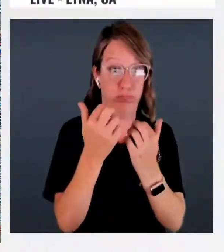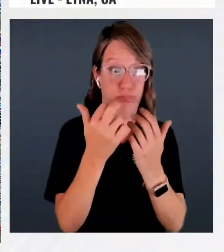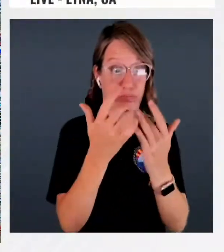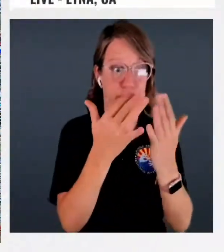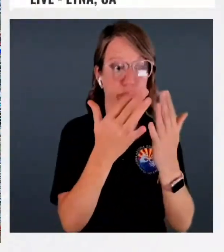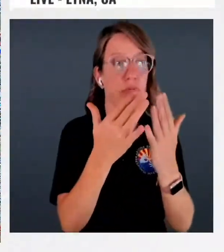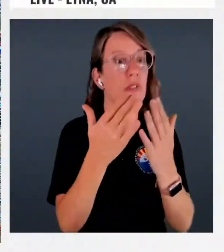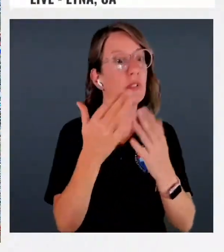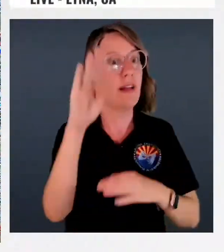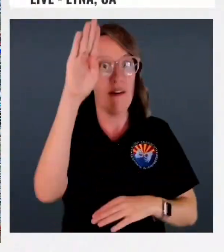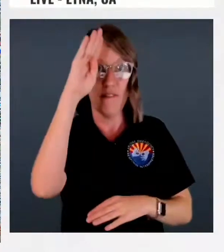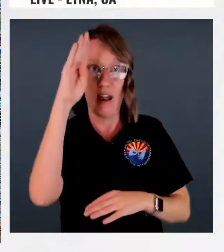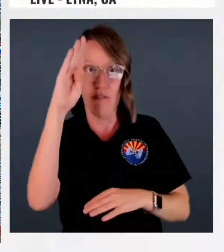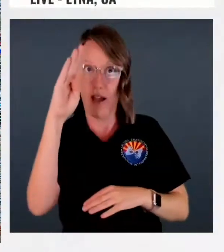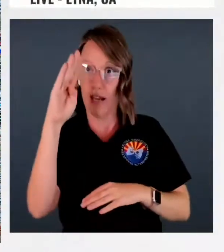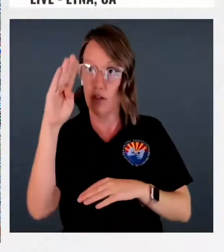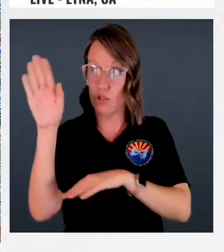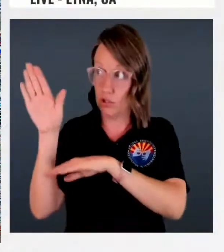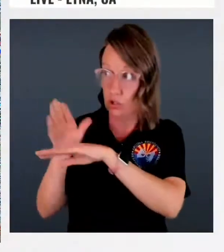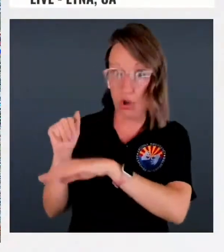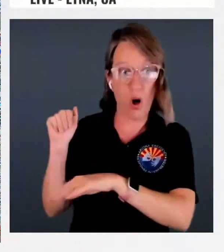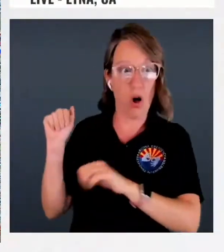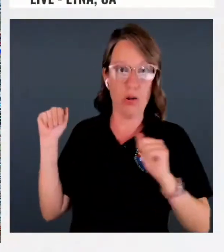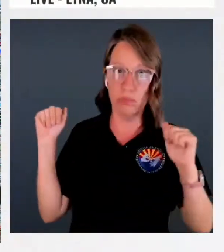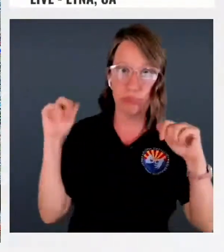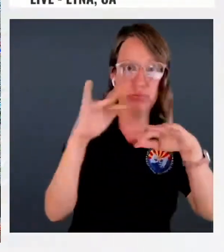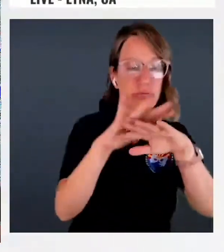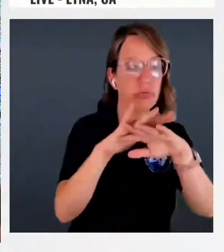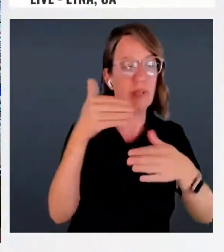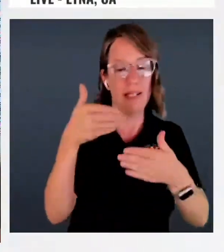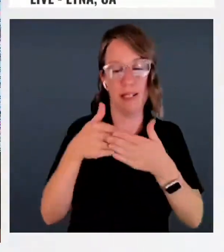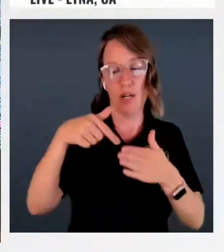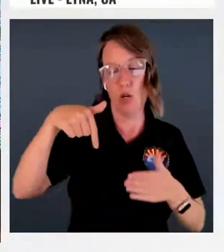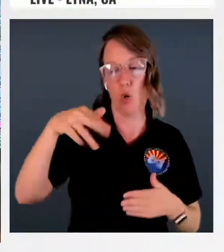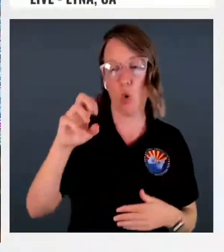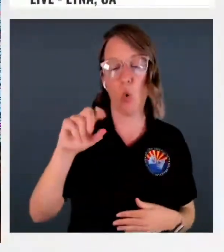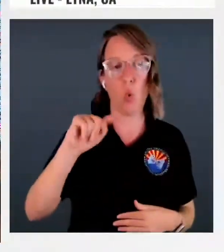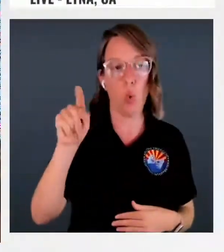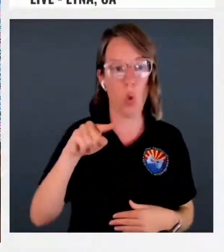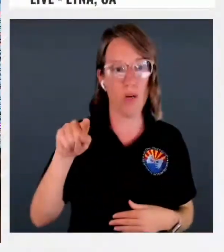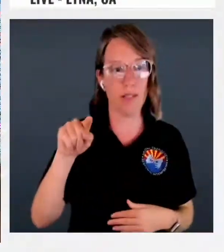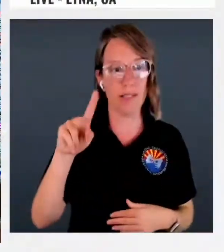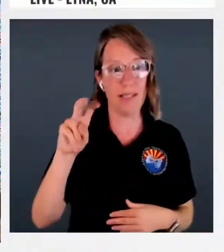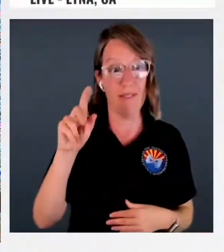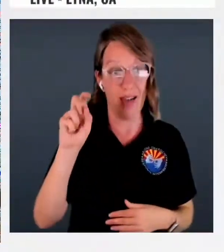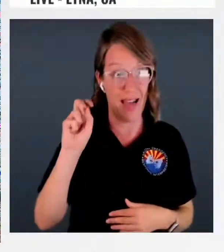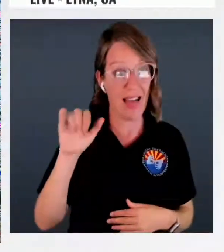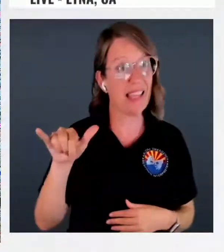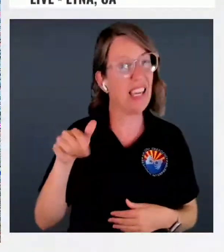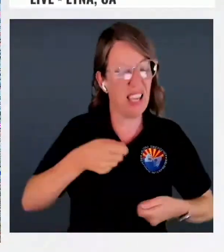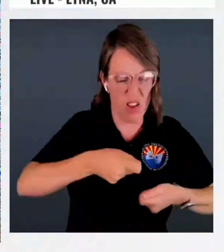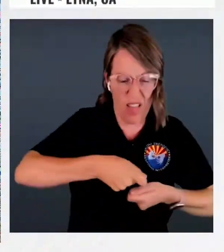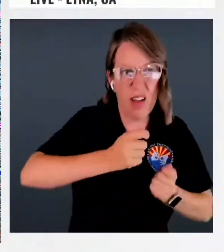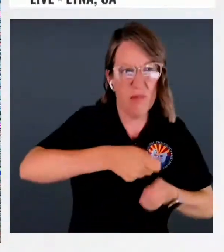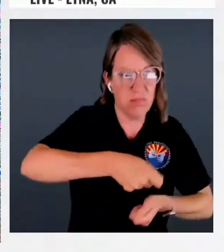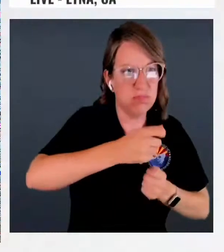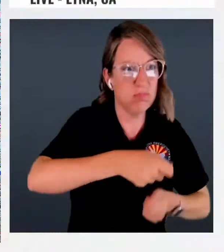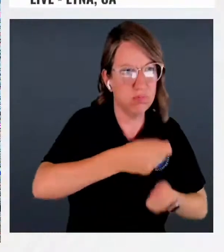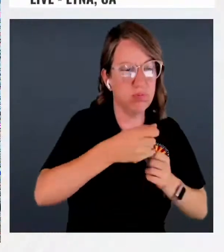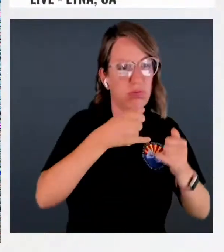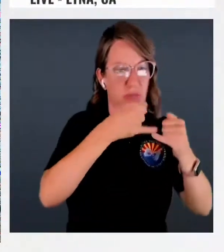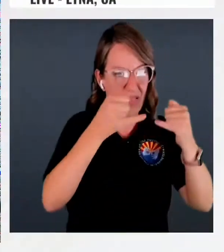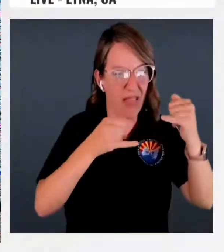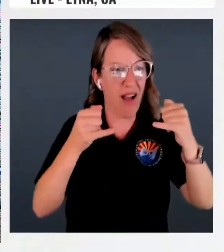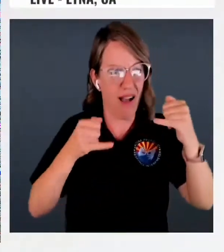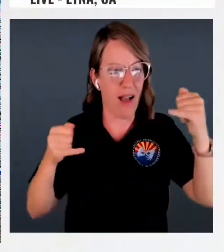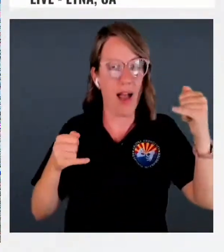down into Quartz Valley area. We've got a lot of that line in, and we're securing that, having some really good success in holding that, and